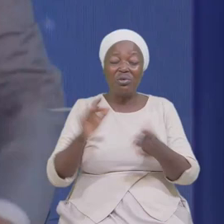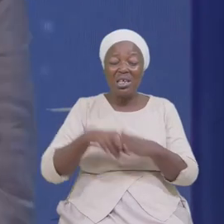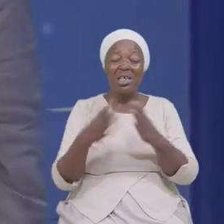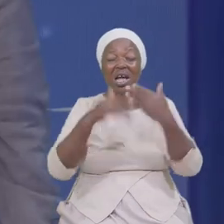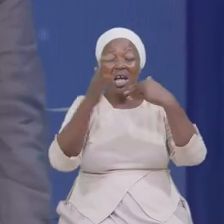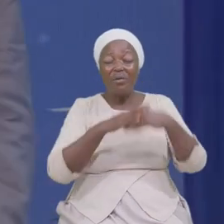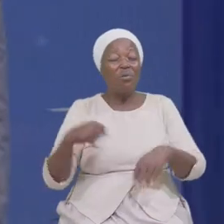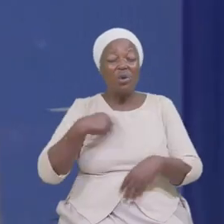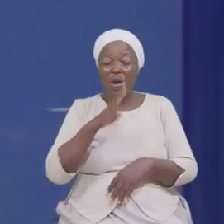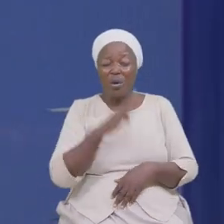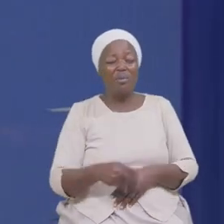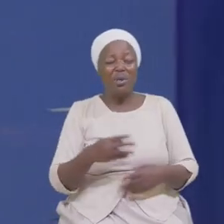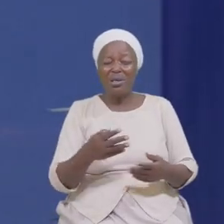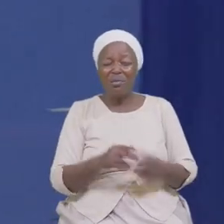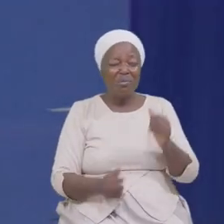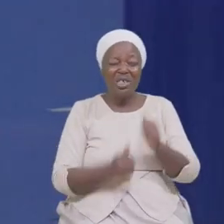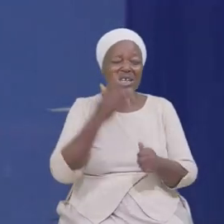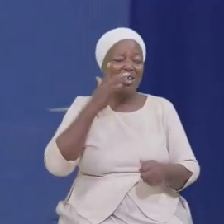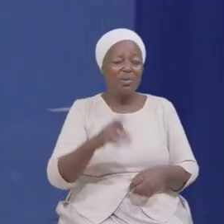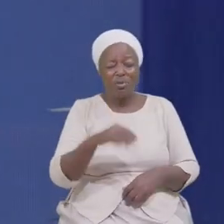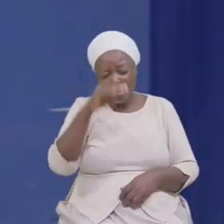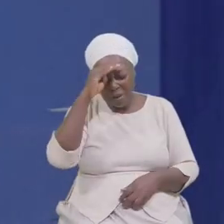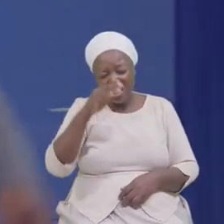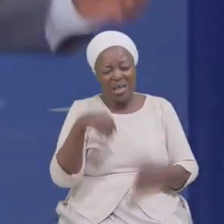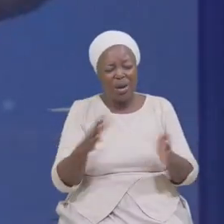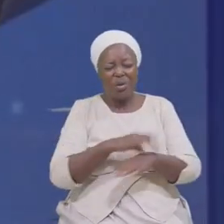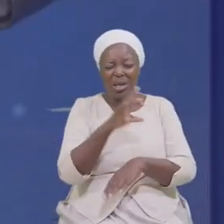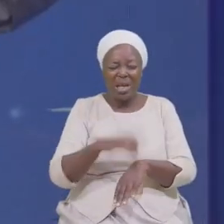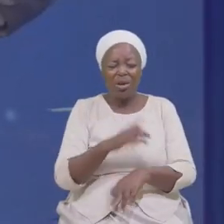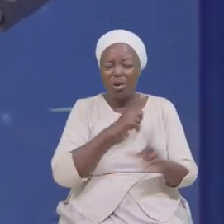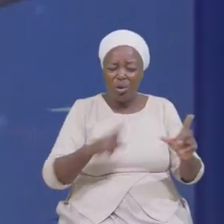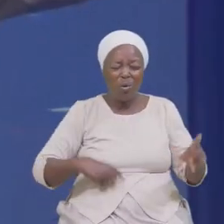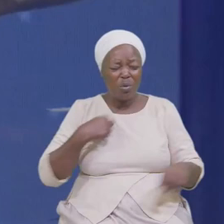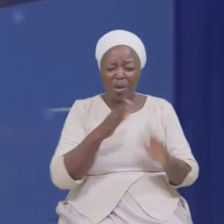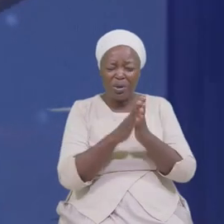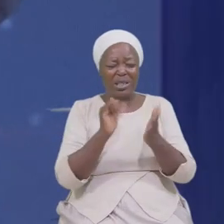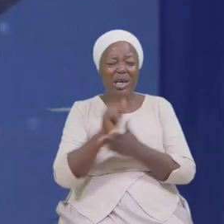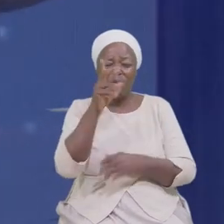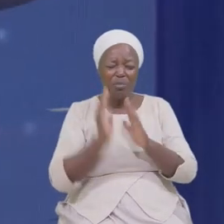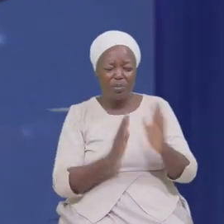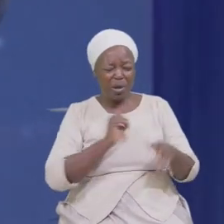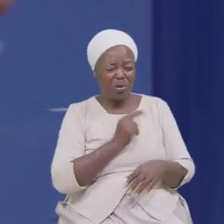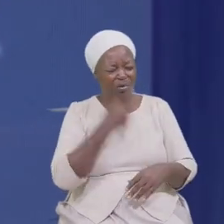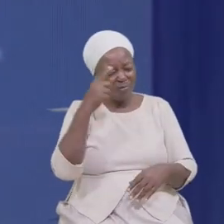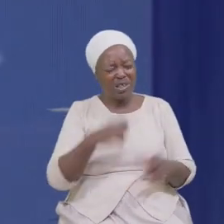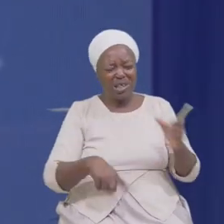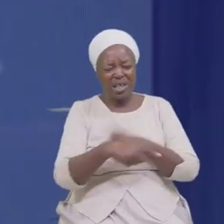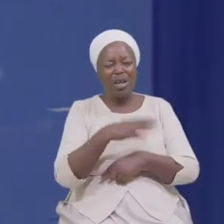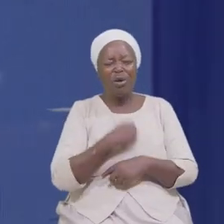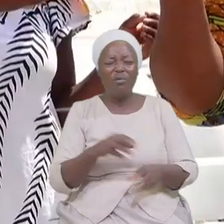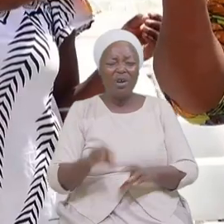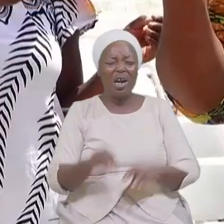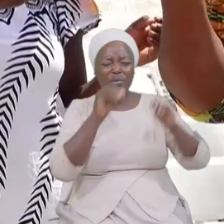be of all men the most miserable. Therefore, Lord, we're praying you'll prepare us for the day of rapture